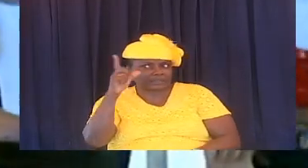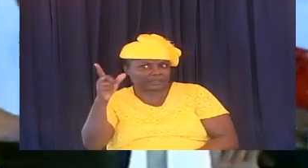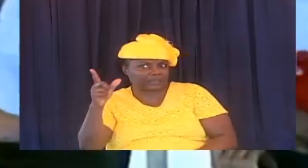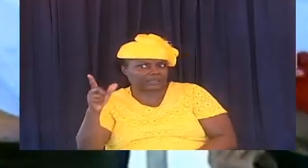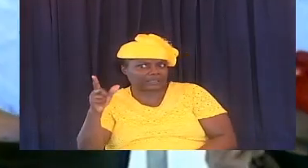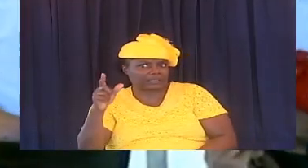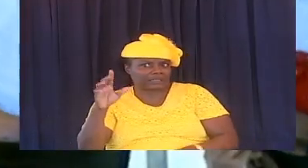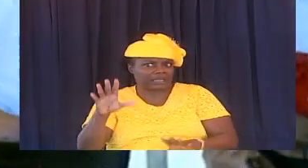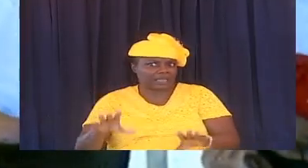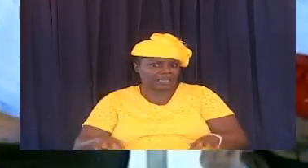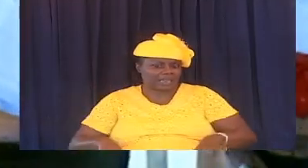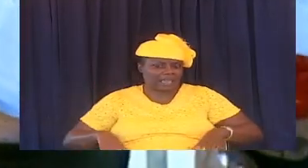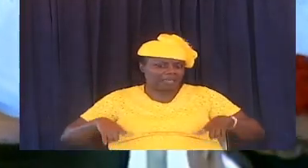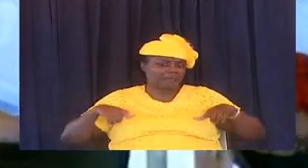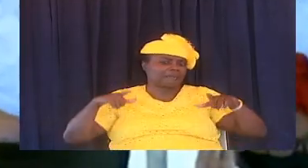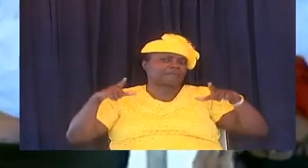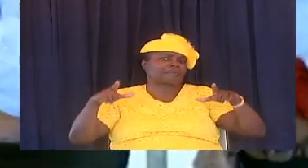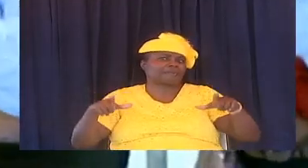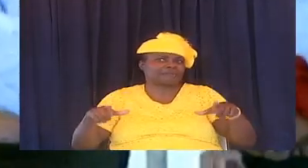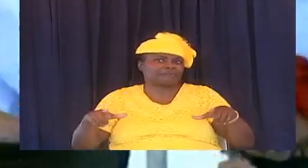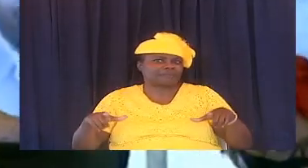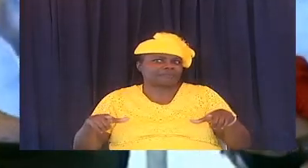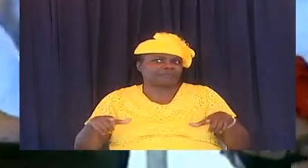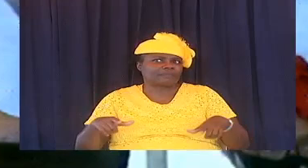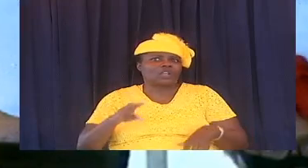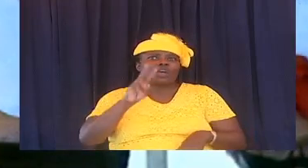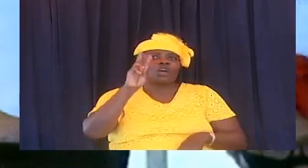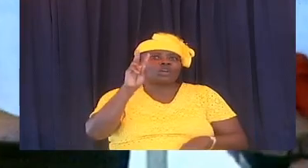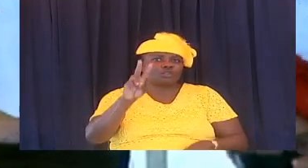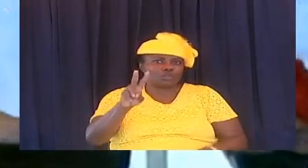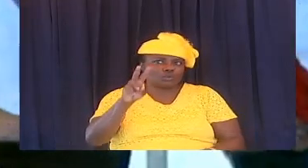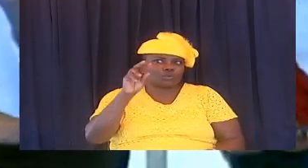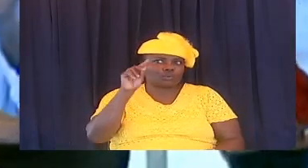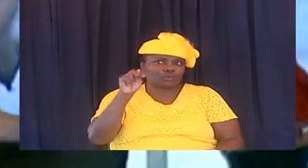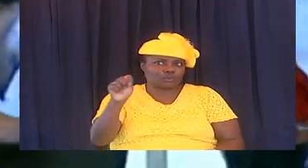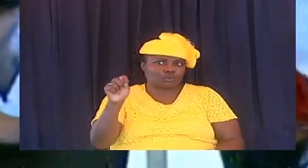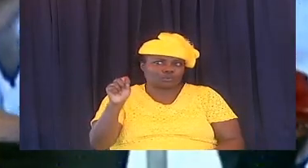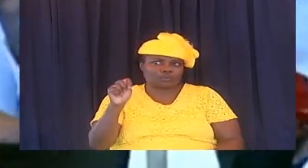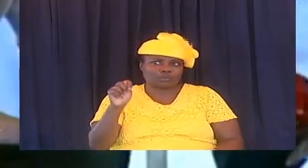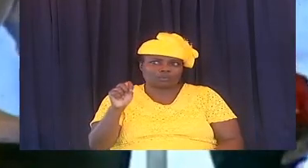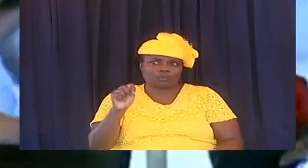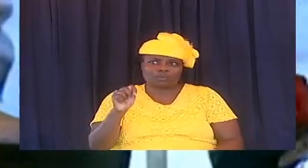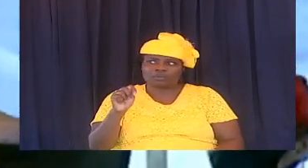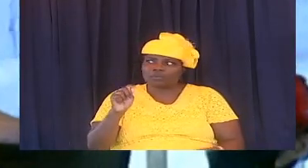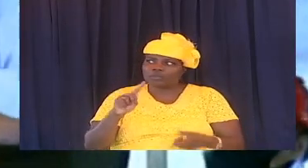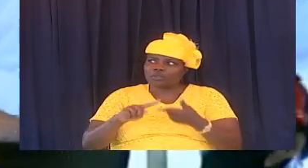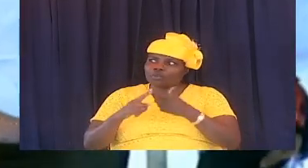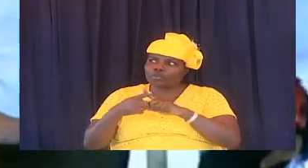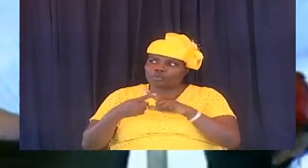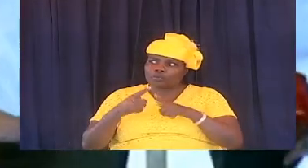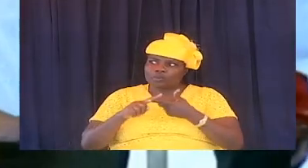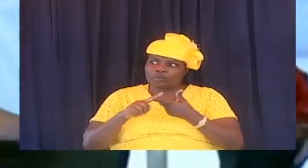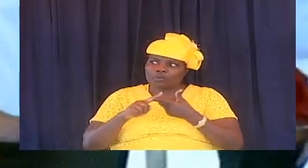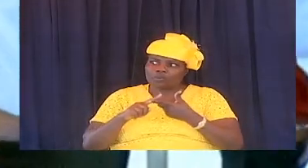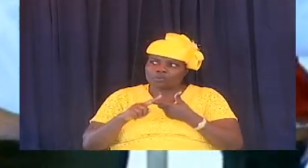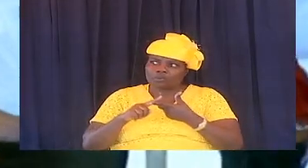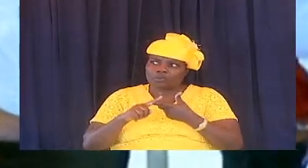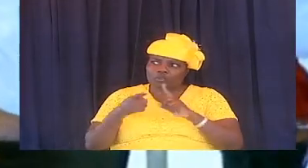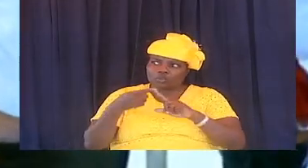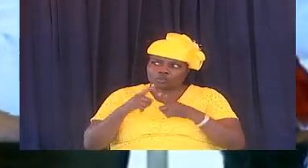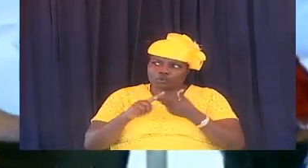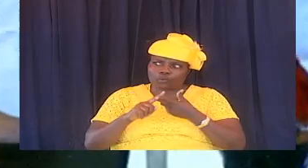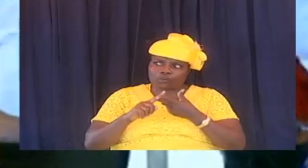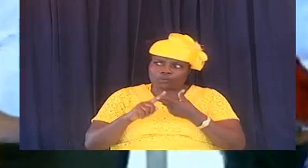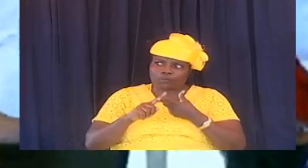the Zoom platform, or on YouTube. I want us to be together on that. So we're going to be praying between 6 and